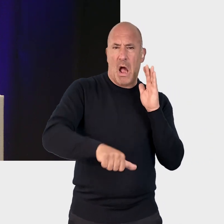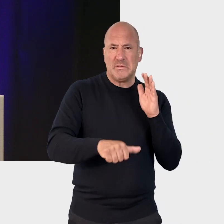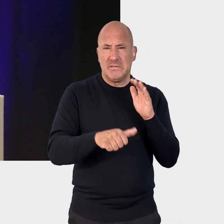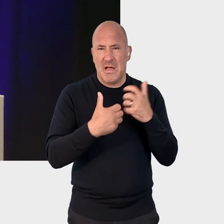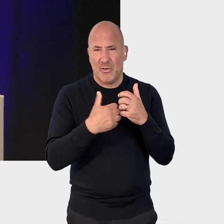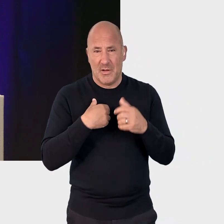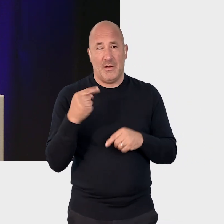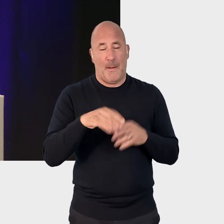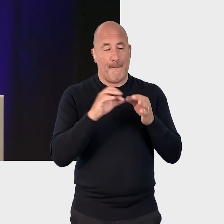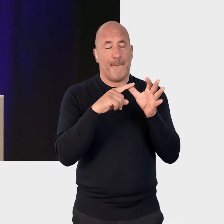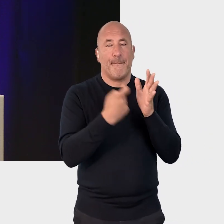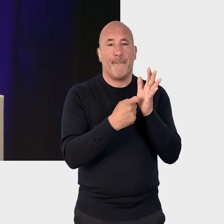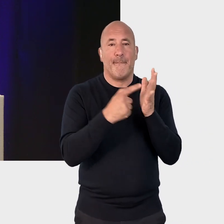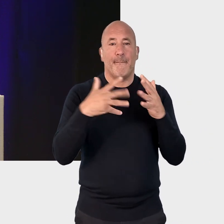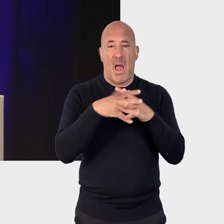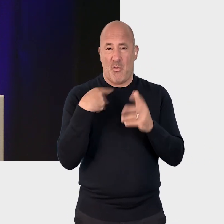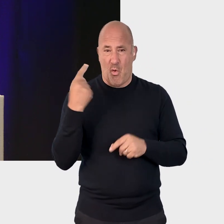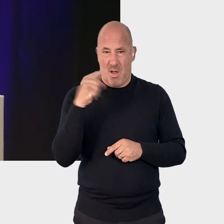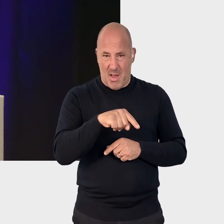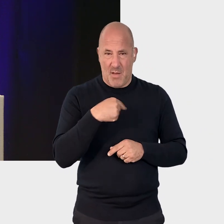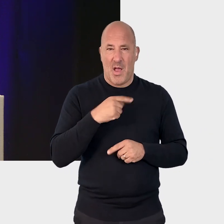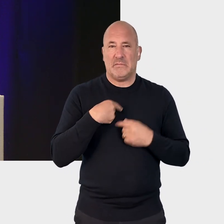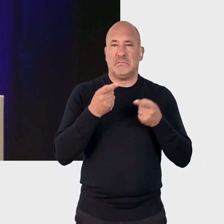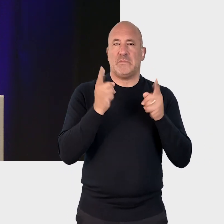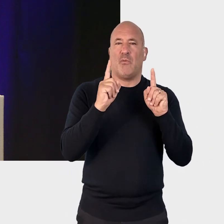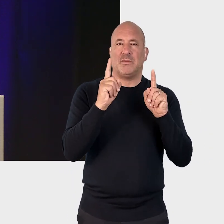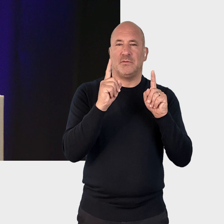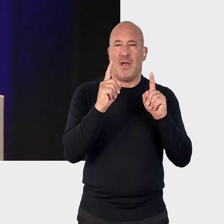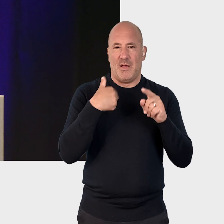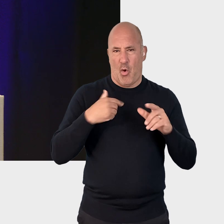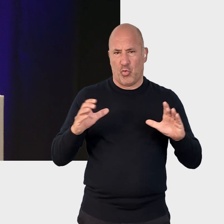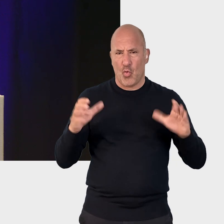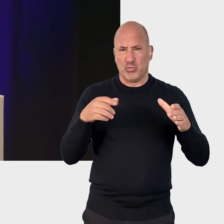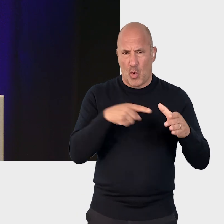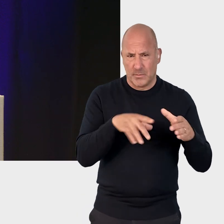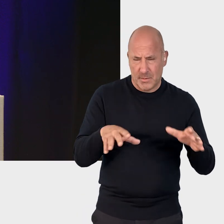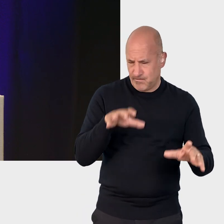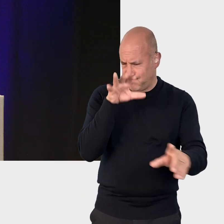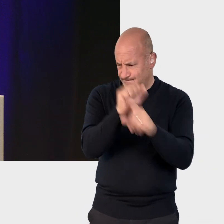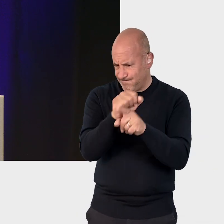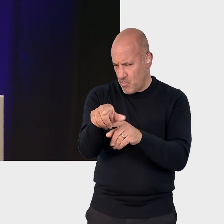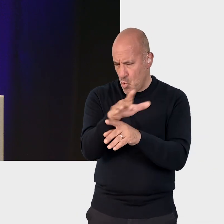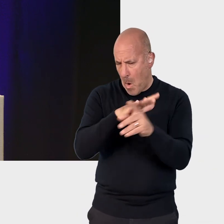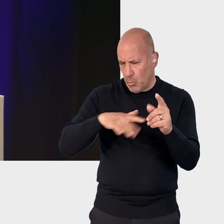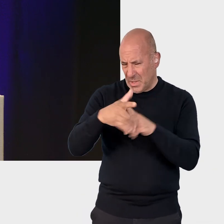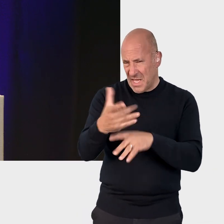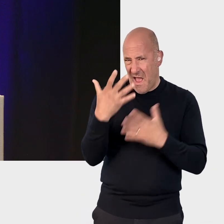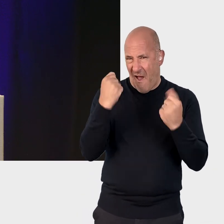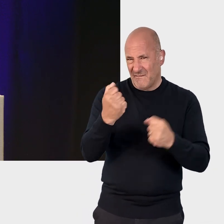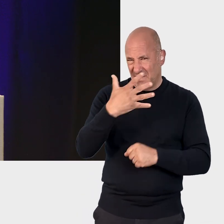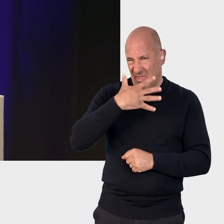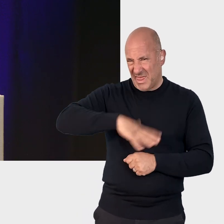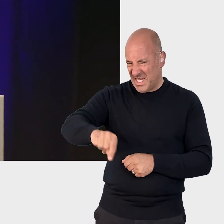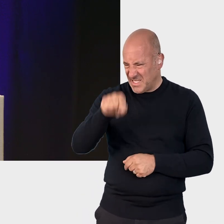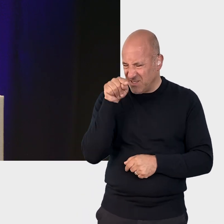So, in terms of where our partnership began, when I first came to Barrow, when I was recruited as the director,